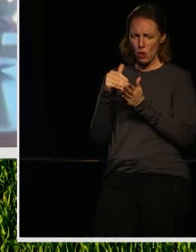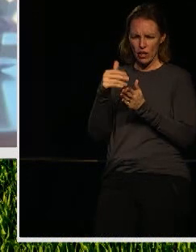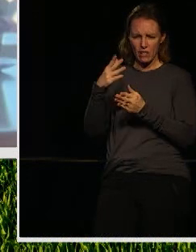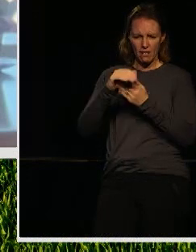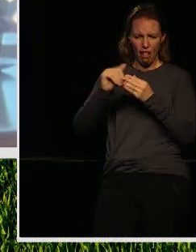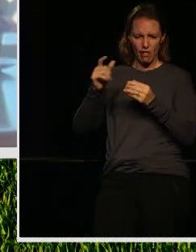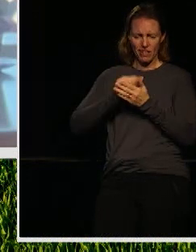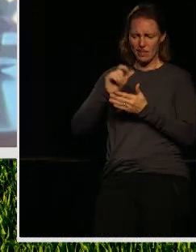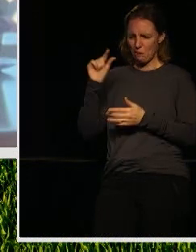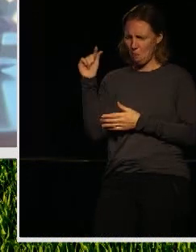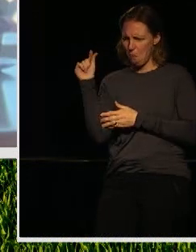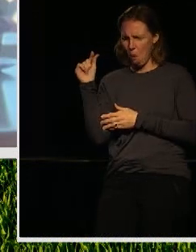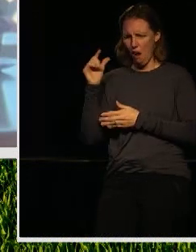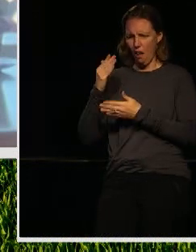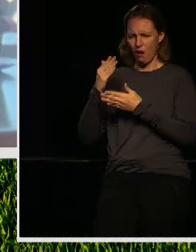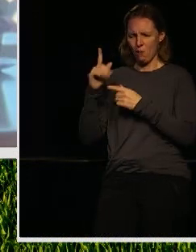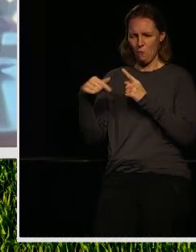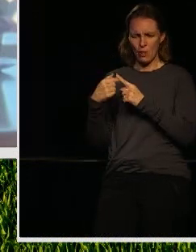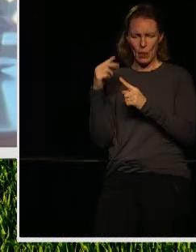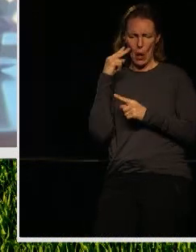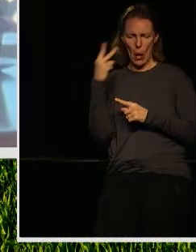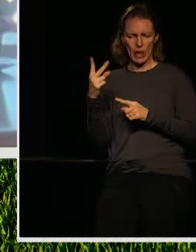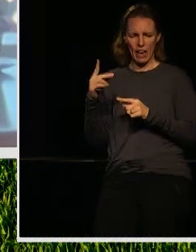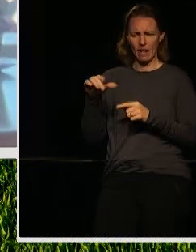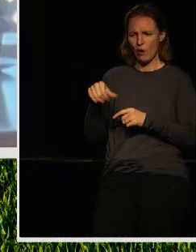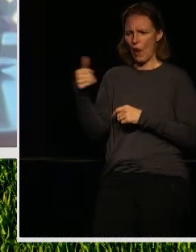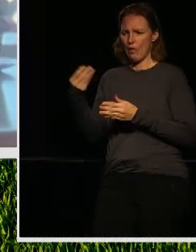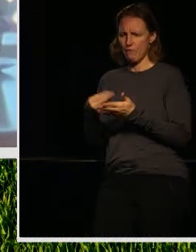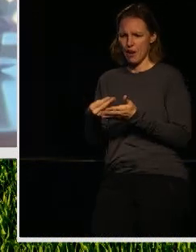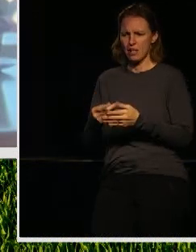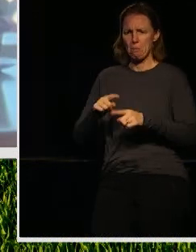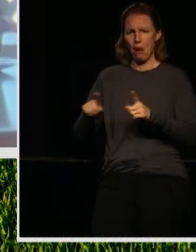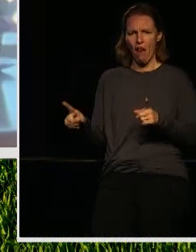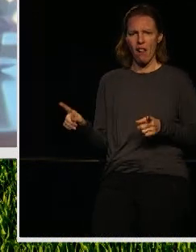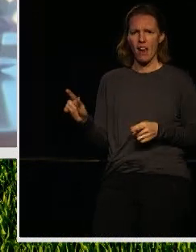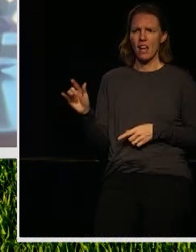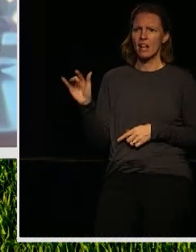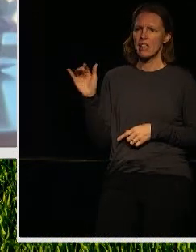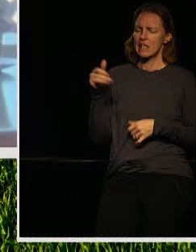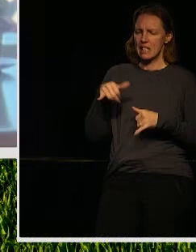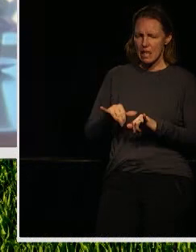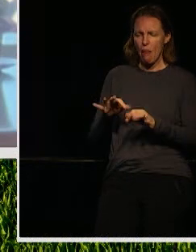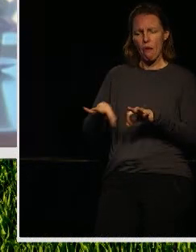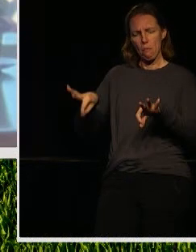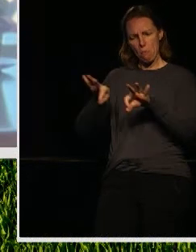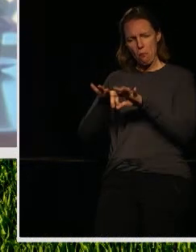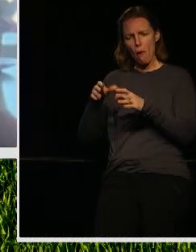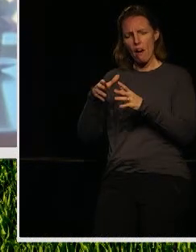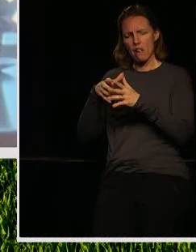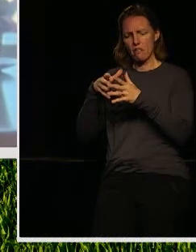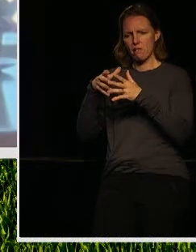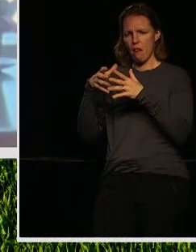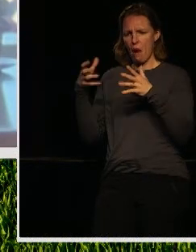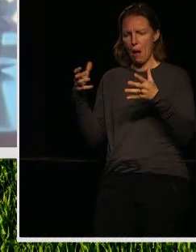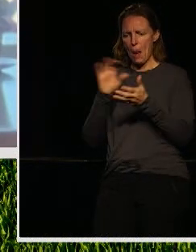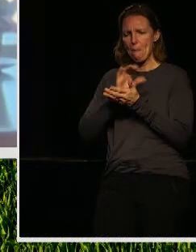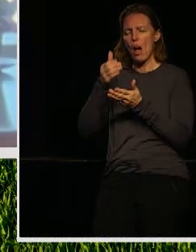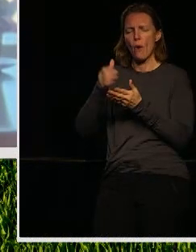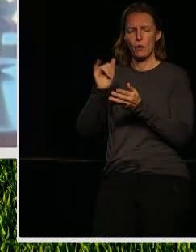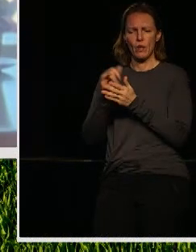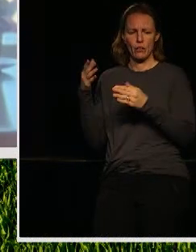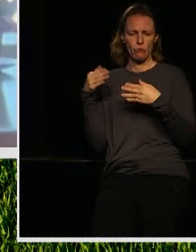tiny fraction when you look at it in comparison to other funds, but it's still a meaningful amount that's going to farmers to adopt conservation practices,